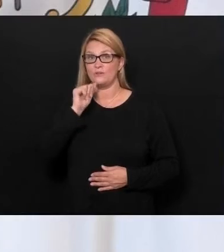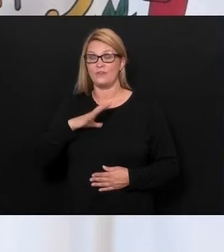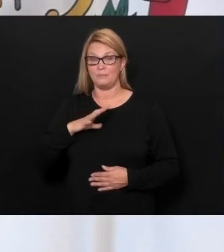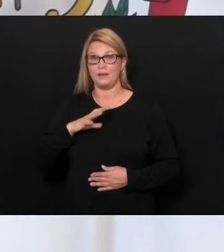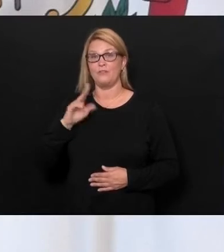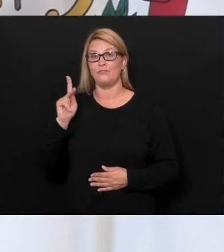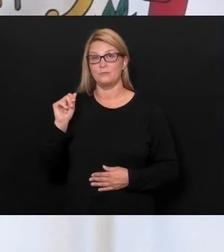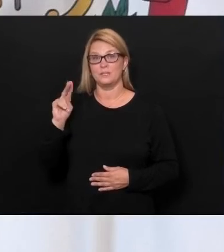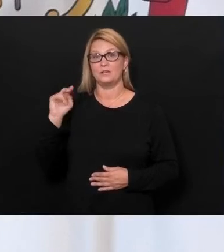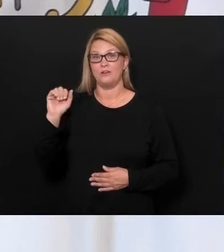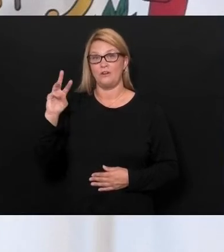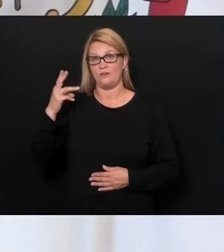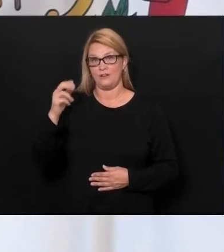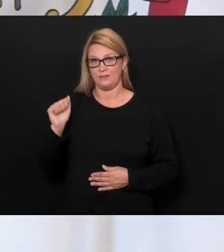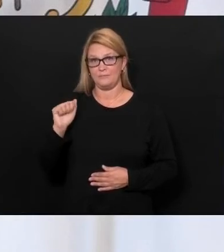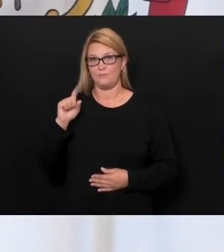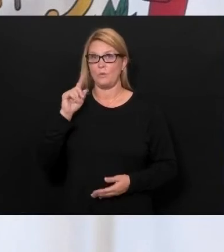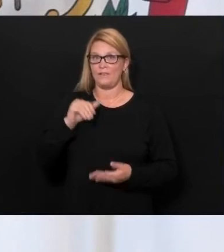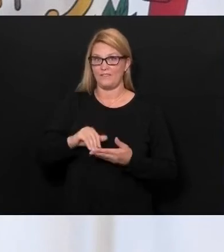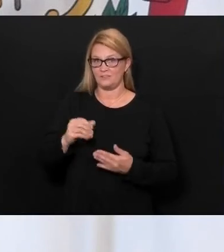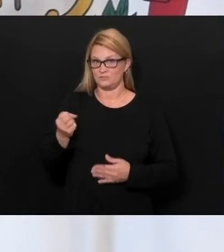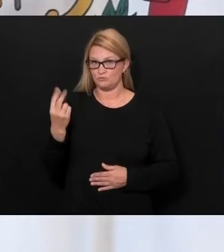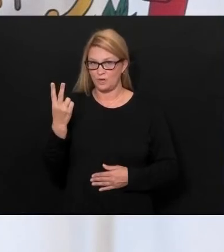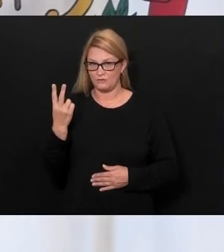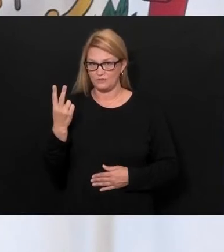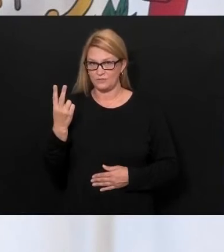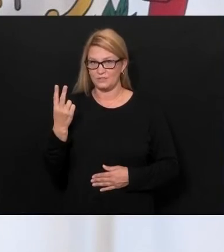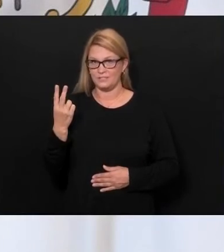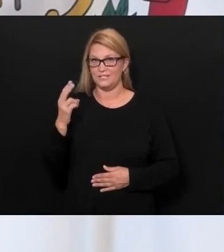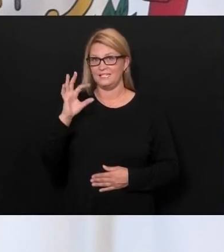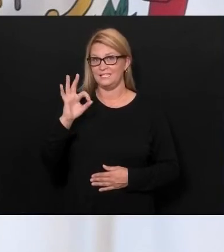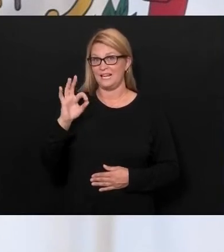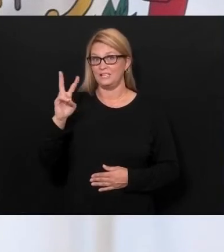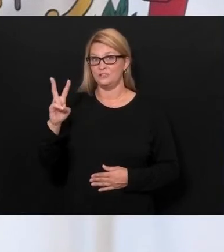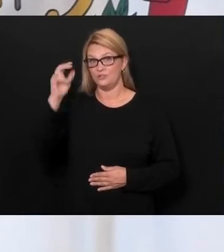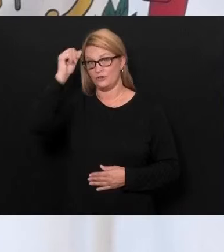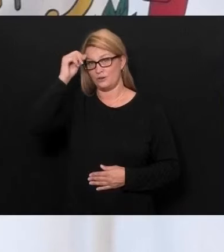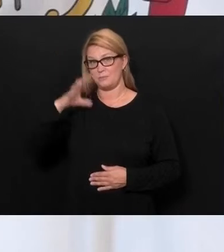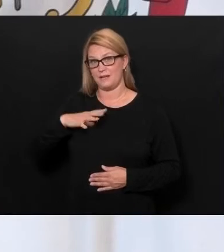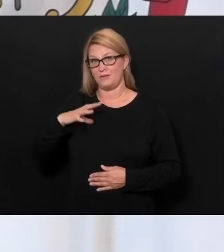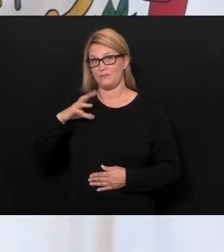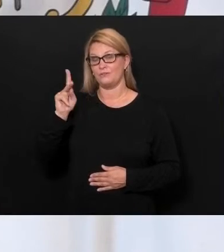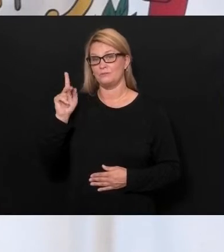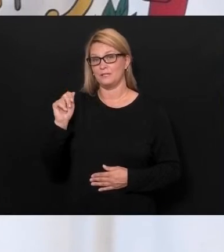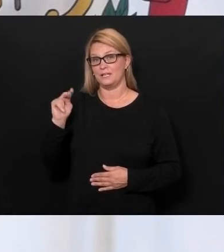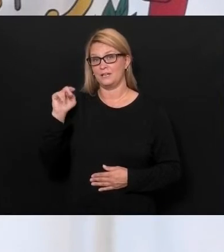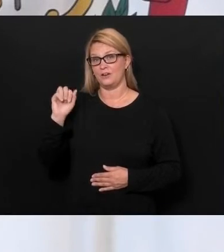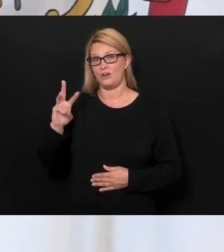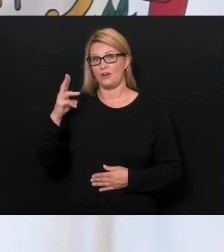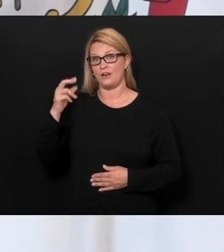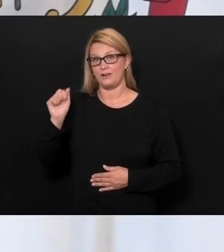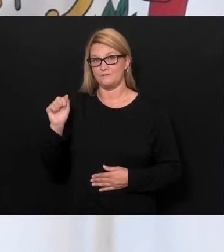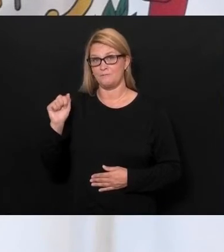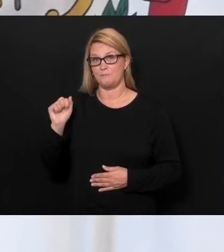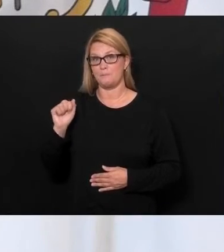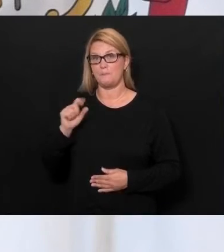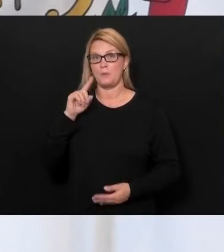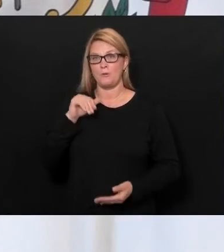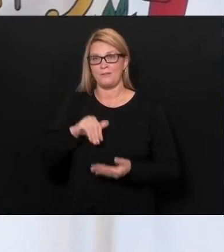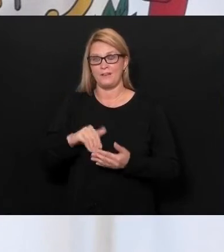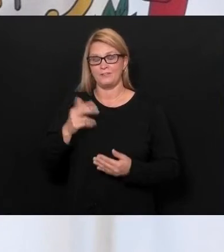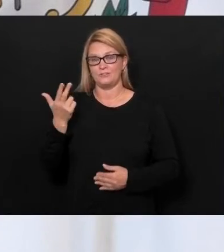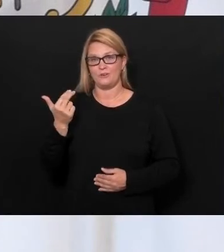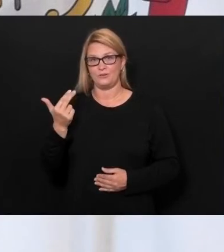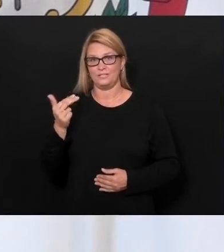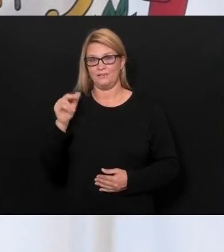County. Our 1,012th death, a 92-year-old male from Kanawha County. Our 1,013th death,